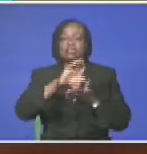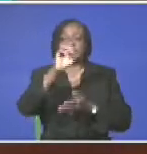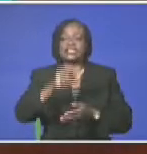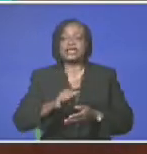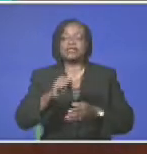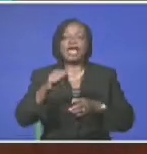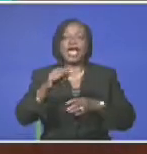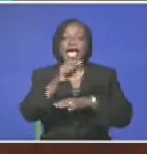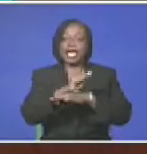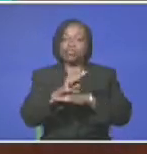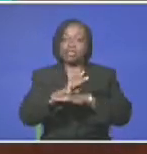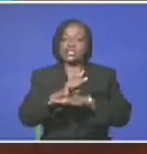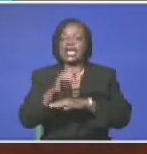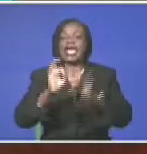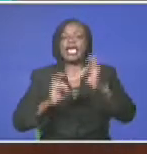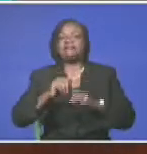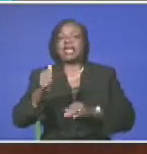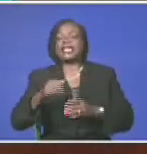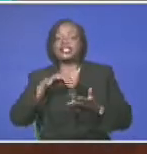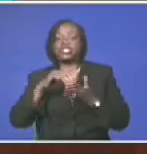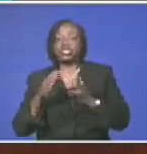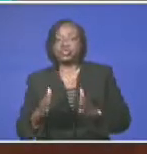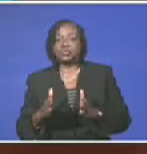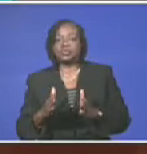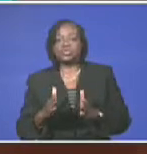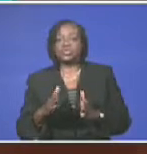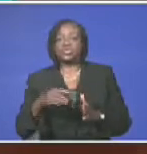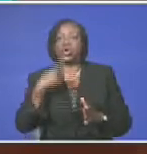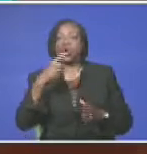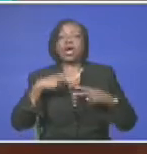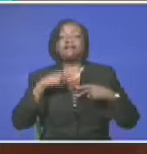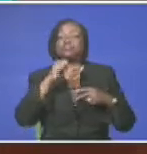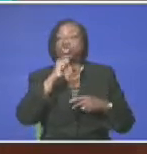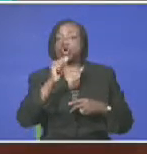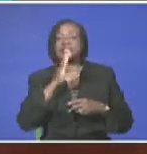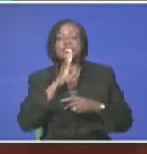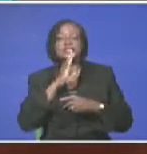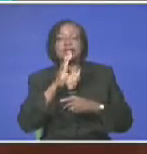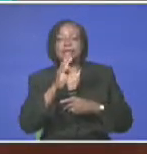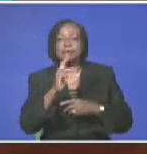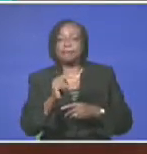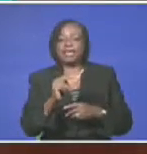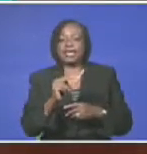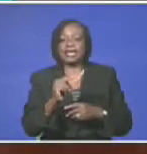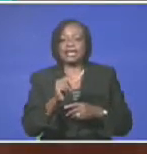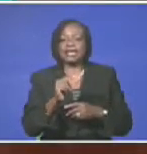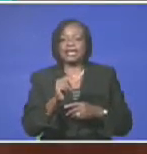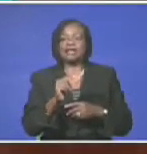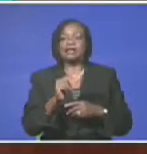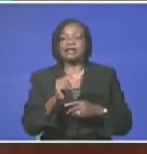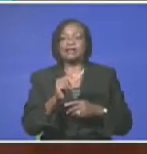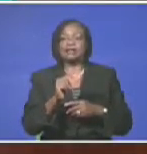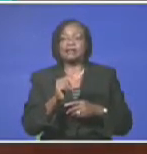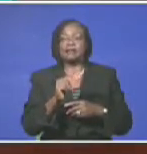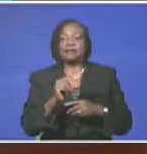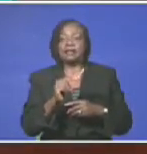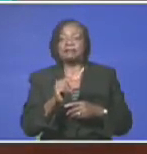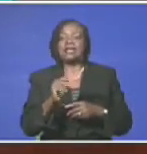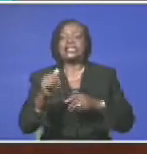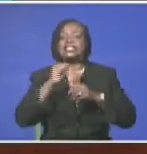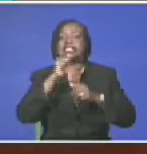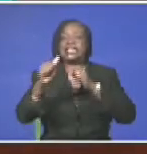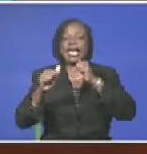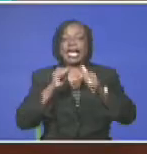any student who has been by virtue of the ministry, the government of the Bahamas, the people of the Bahamas, through the Ministry of Education, has been